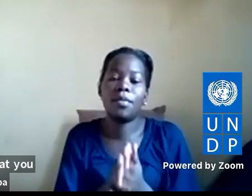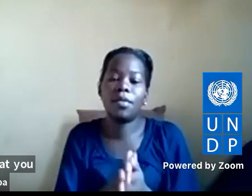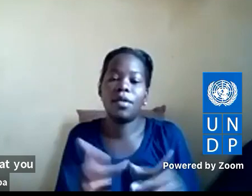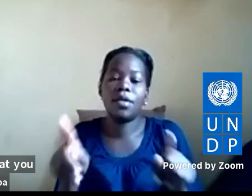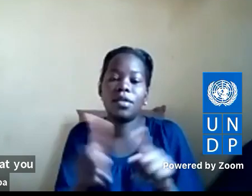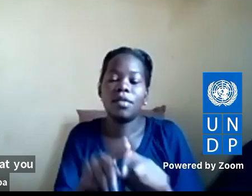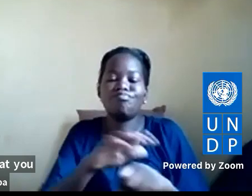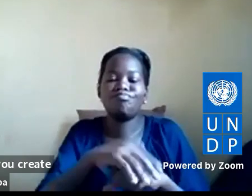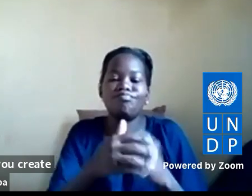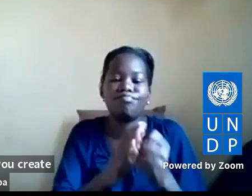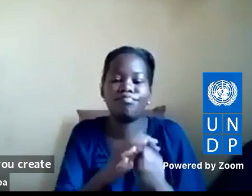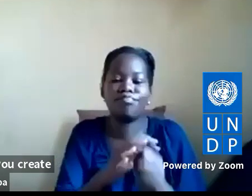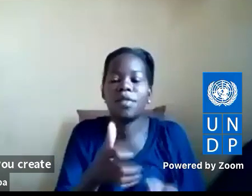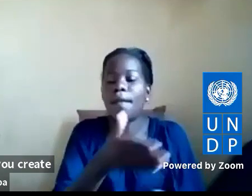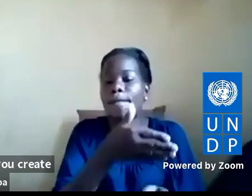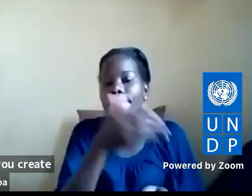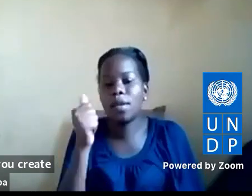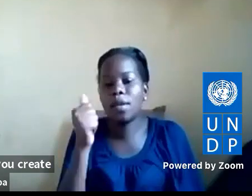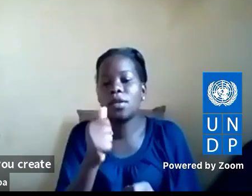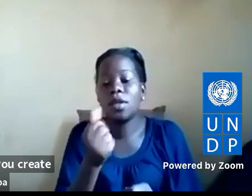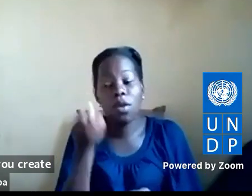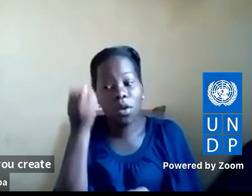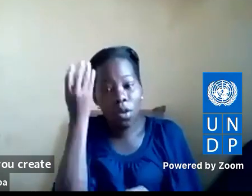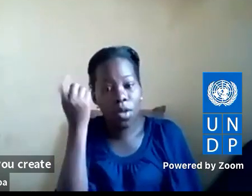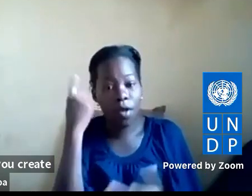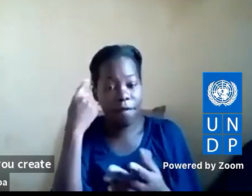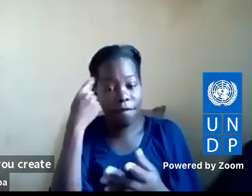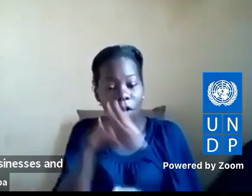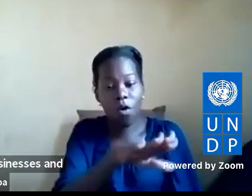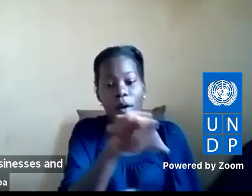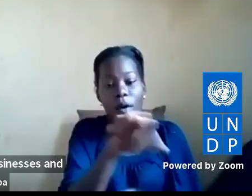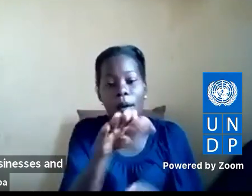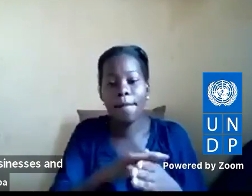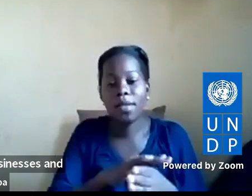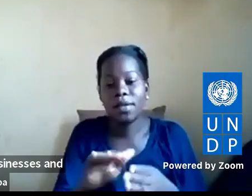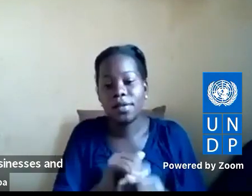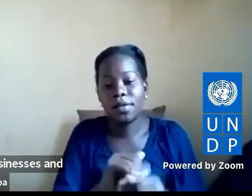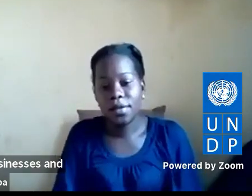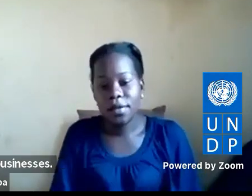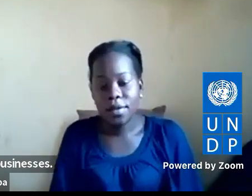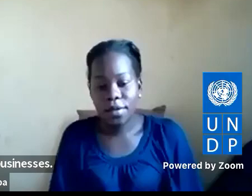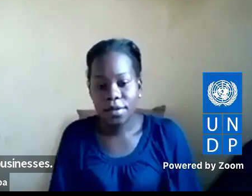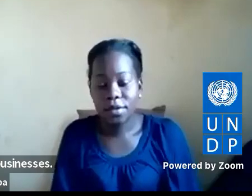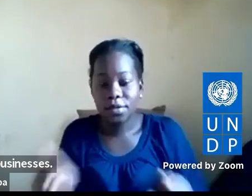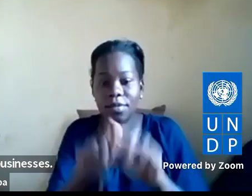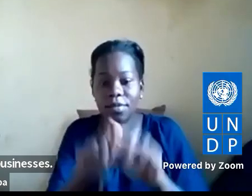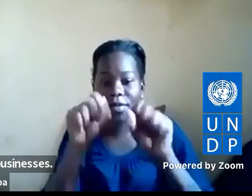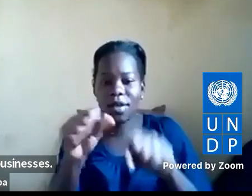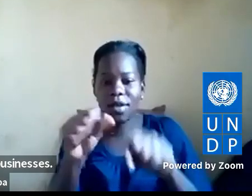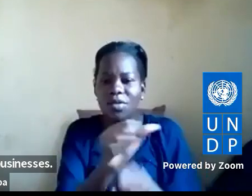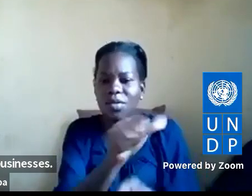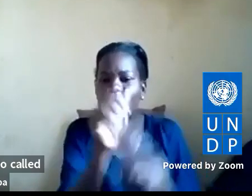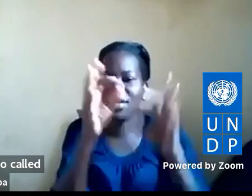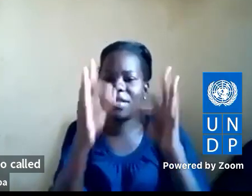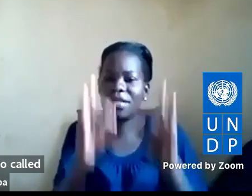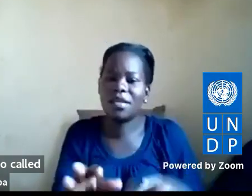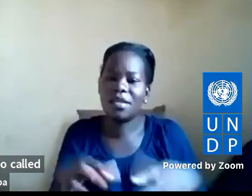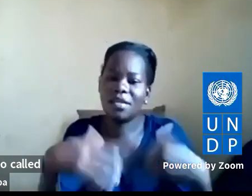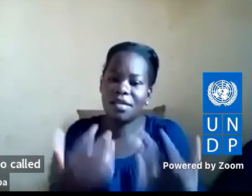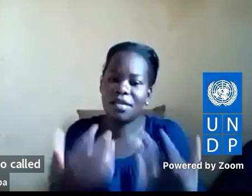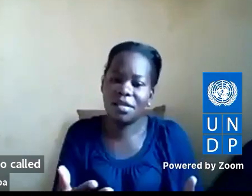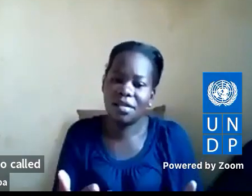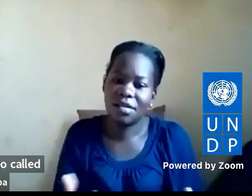greatest innovations or the greatest businesses. And you can do anything, whether it's a so-called smaller innovation